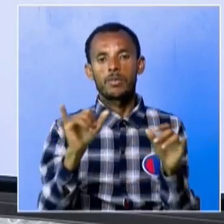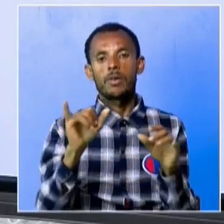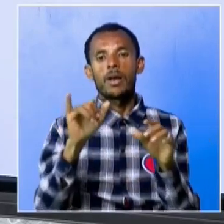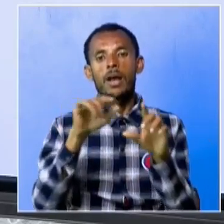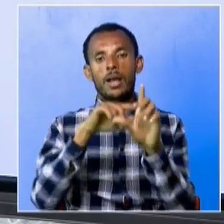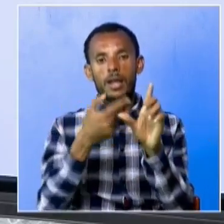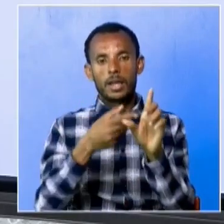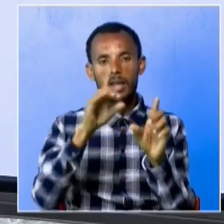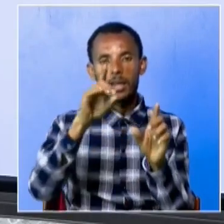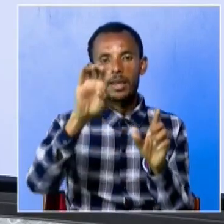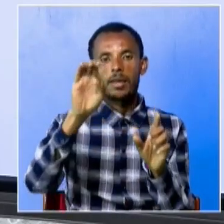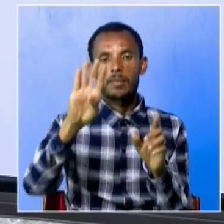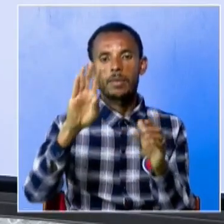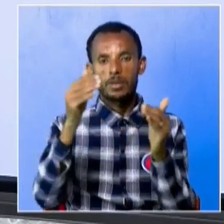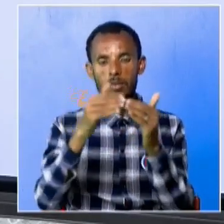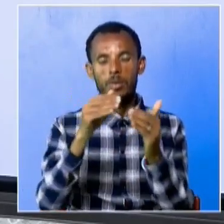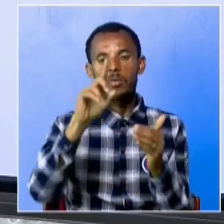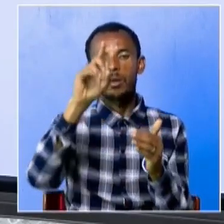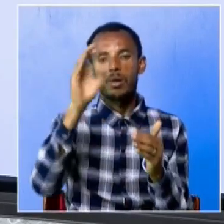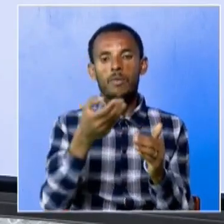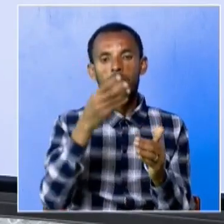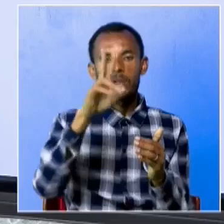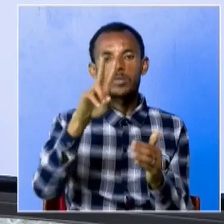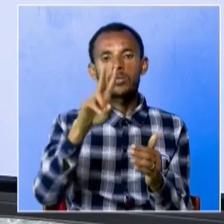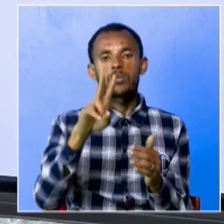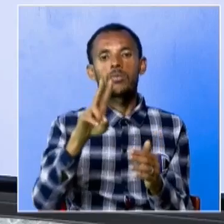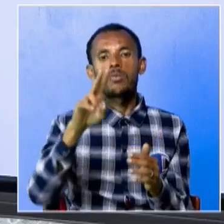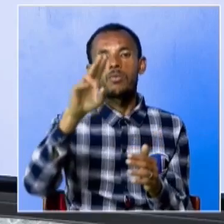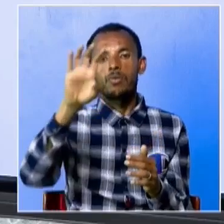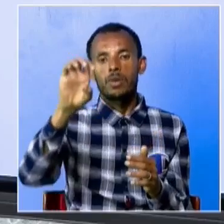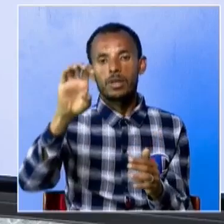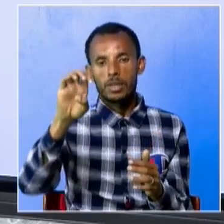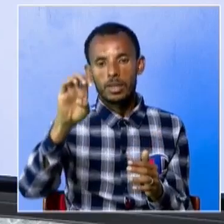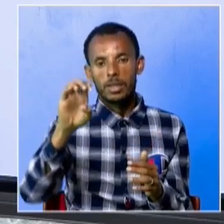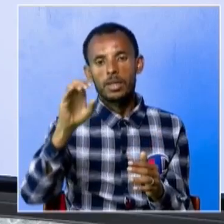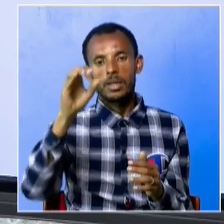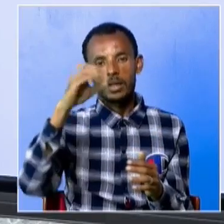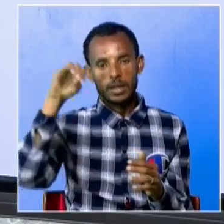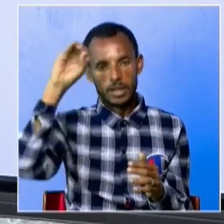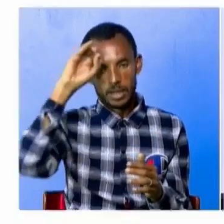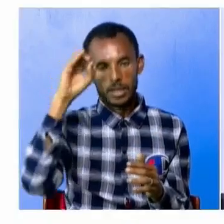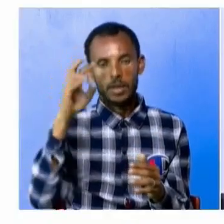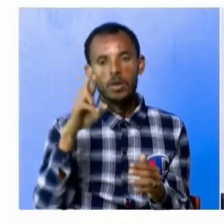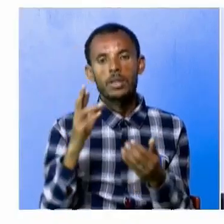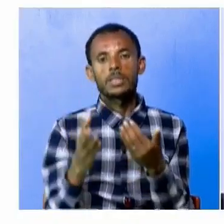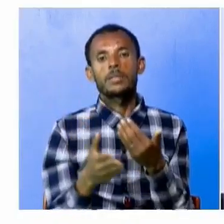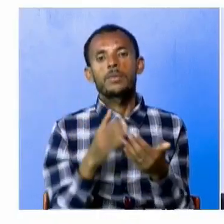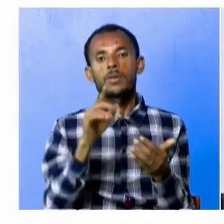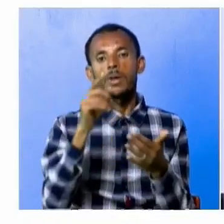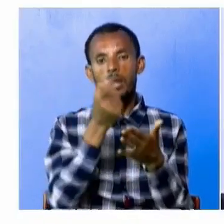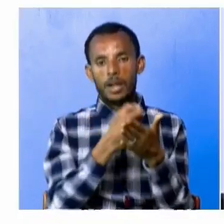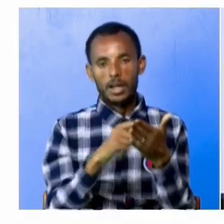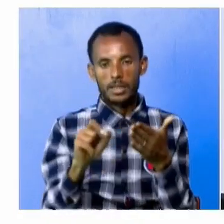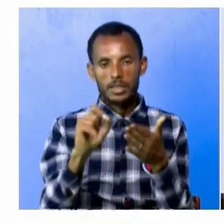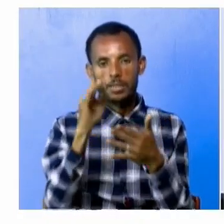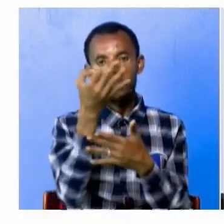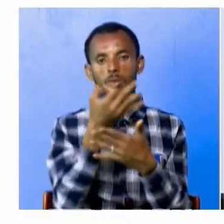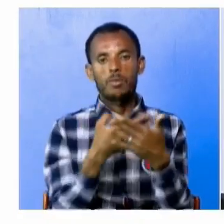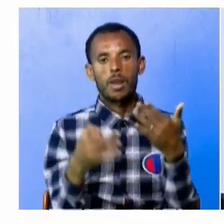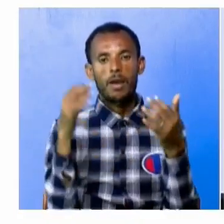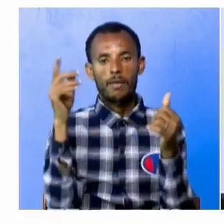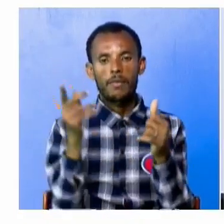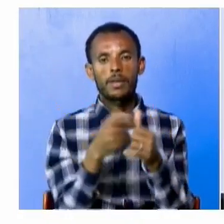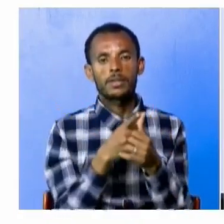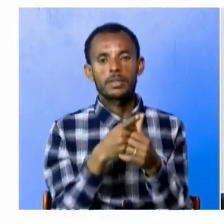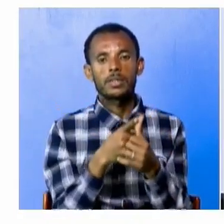is equal to half of 40 degree, or simply you can write the formula first, half